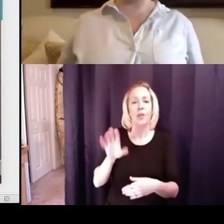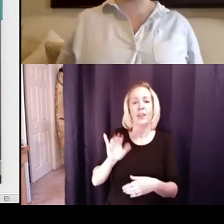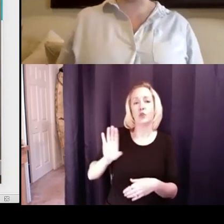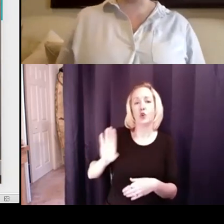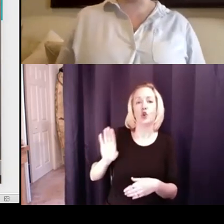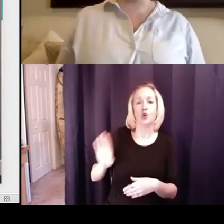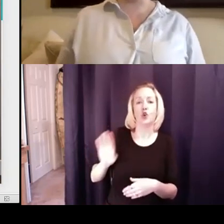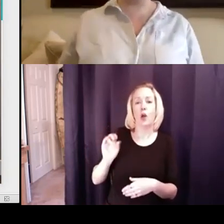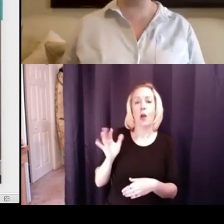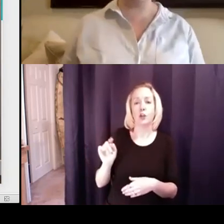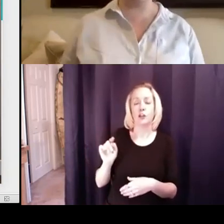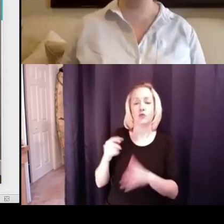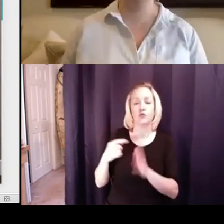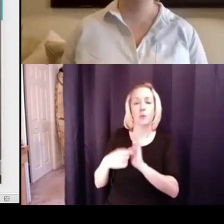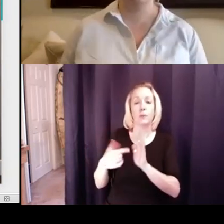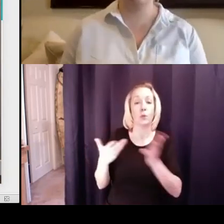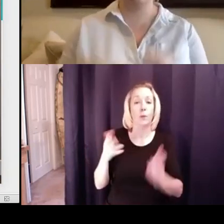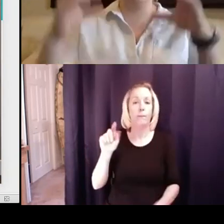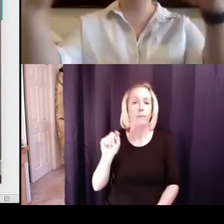for bathroom. We included